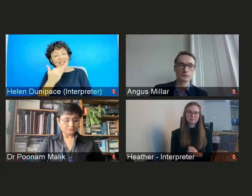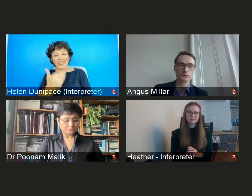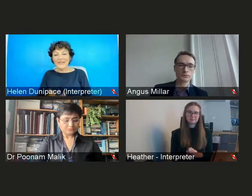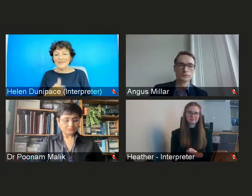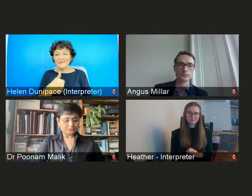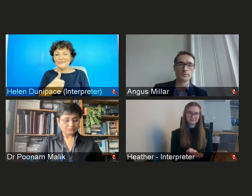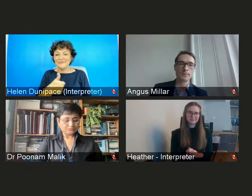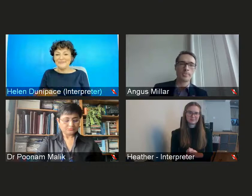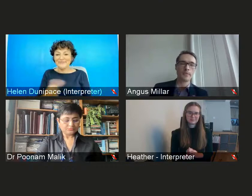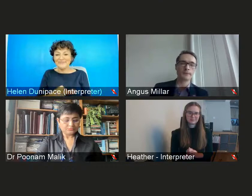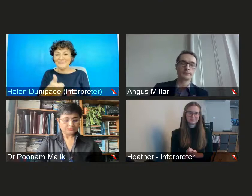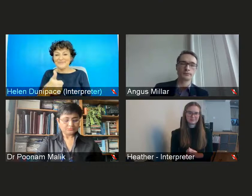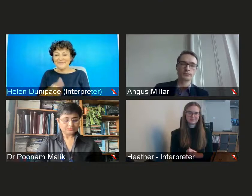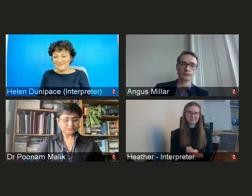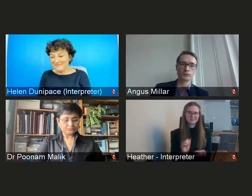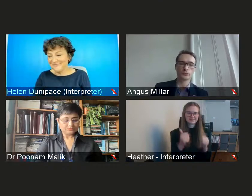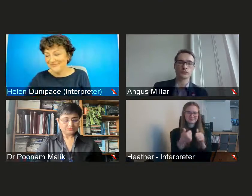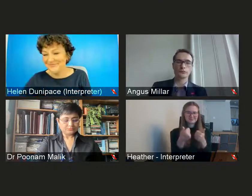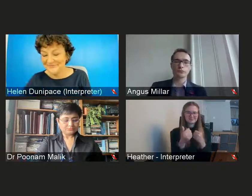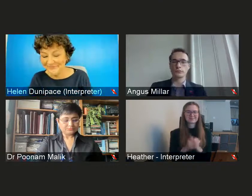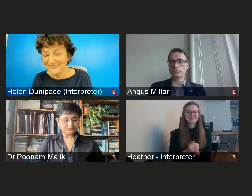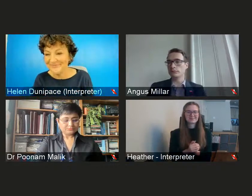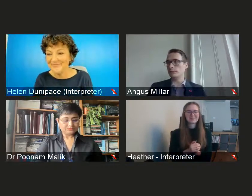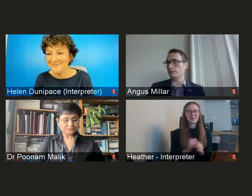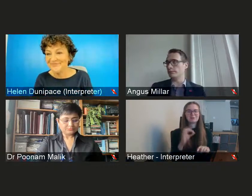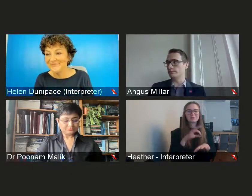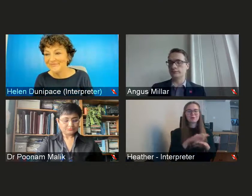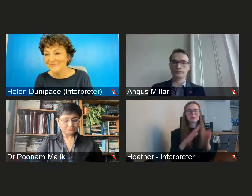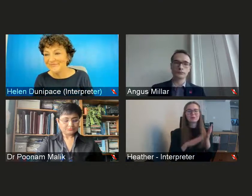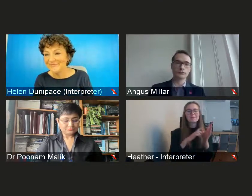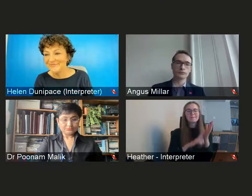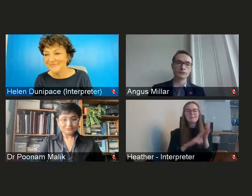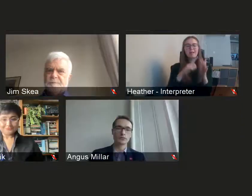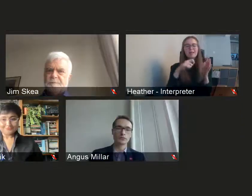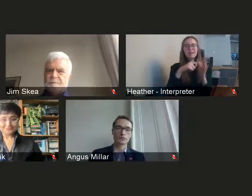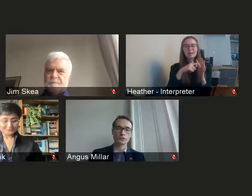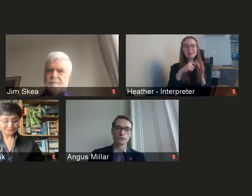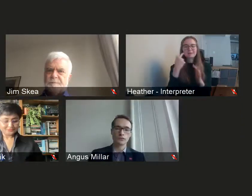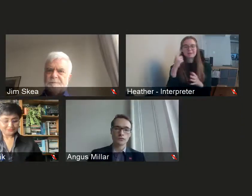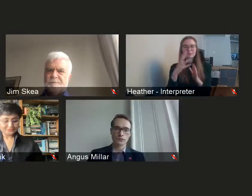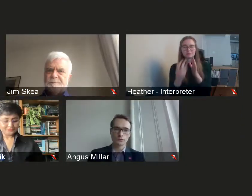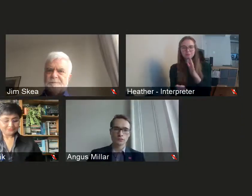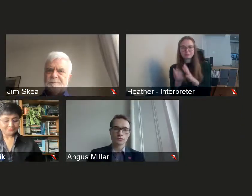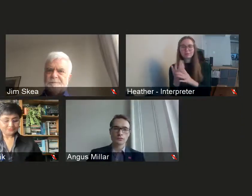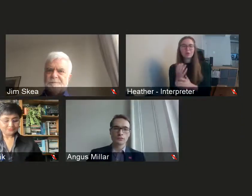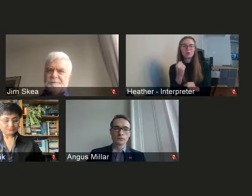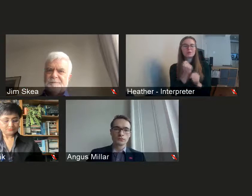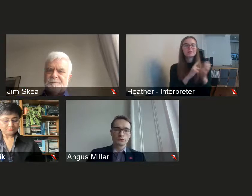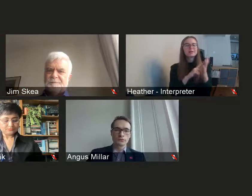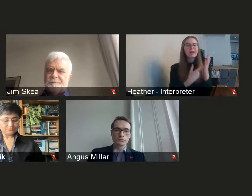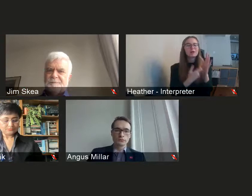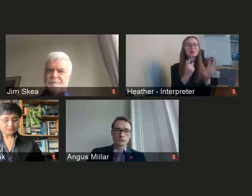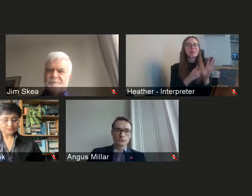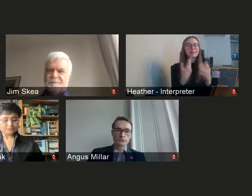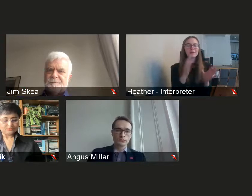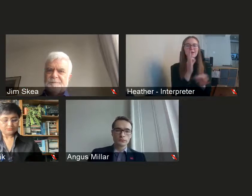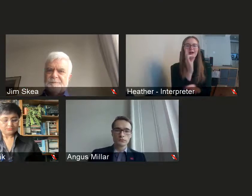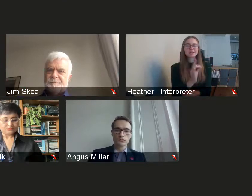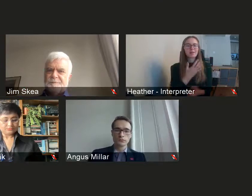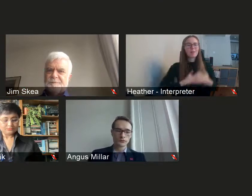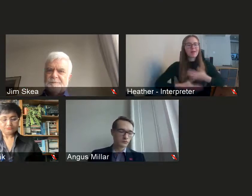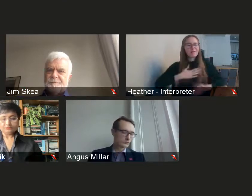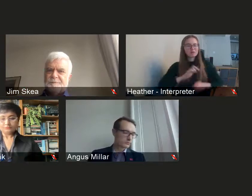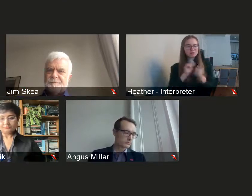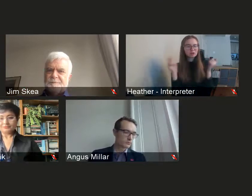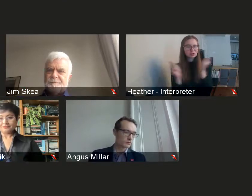Dr. Malik, Gary is asking, I think you dropped out for a little bit, so Gary is asking about behavioural change. What kind of do we need to